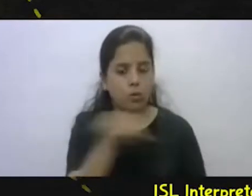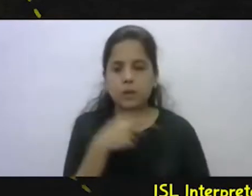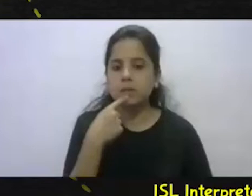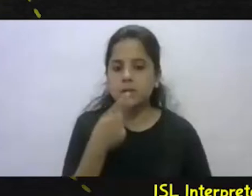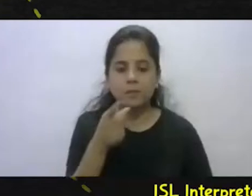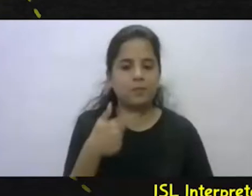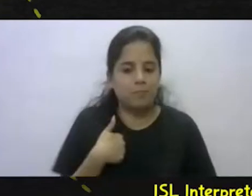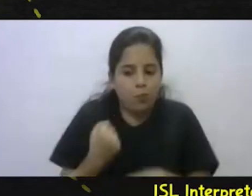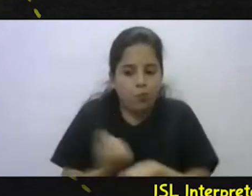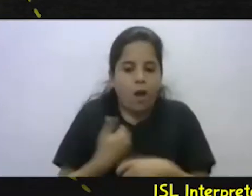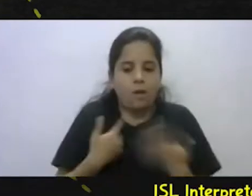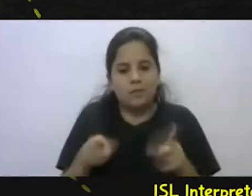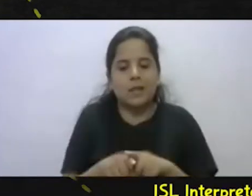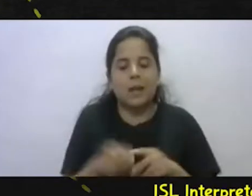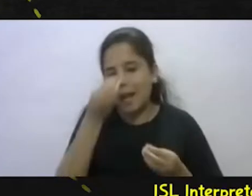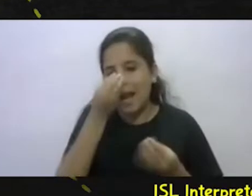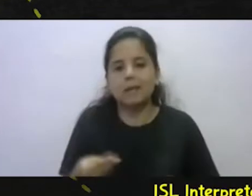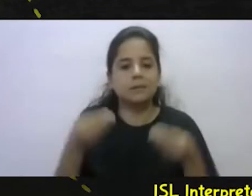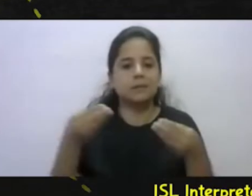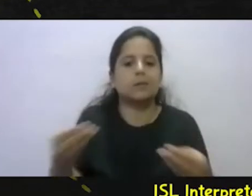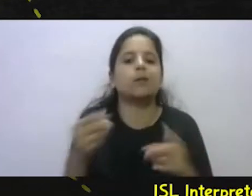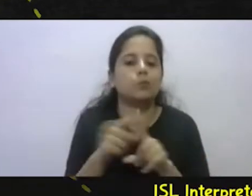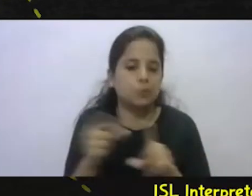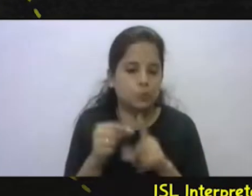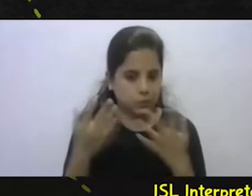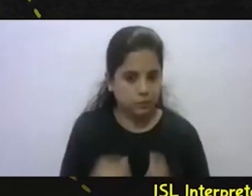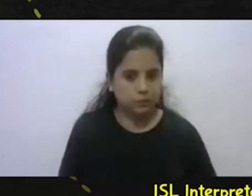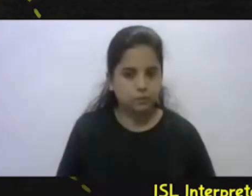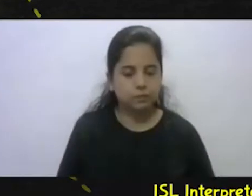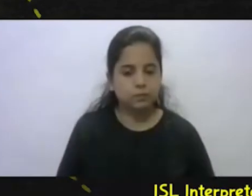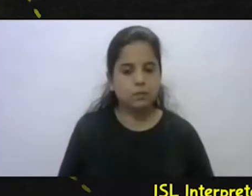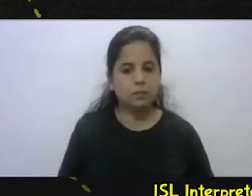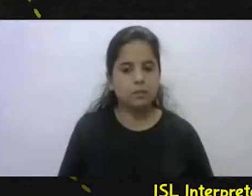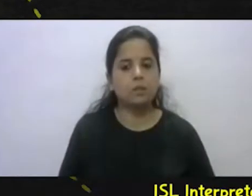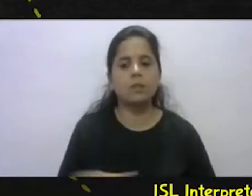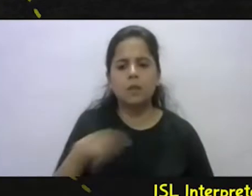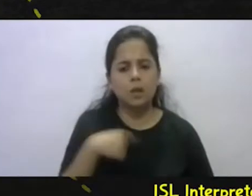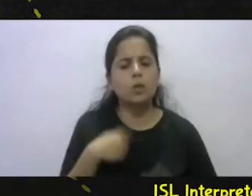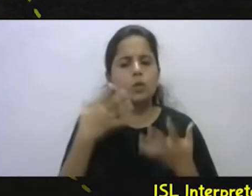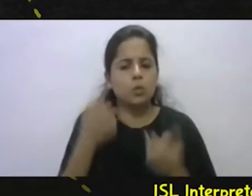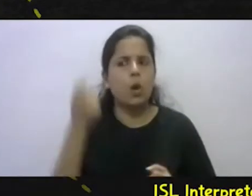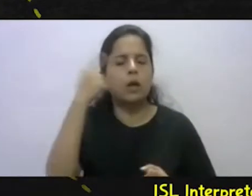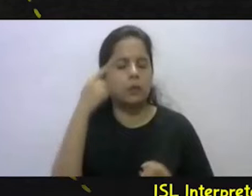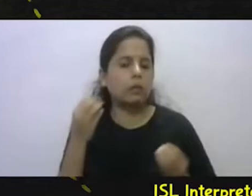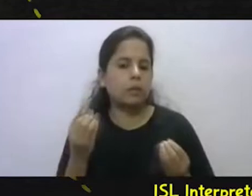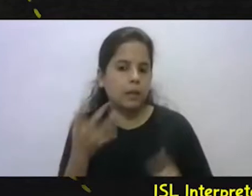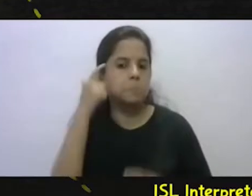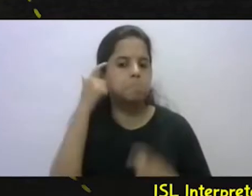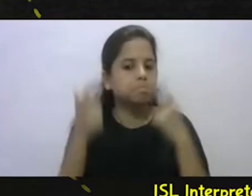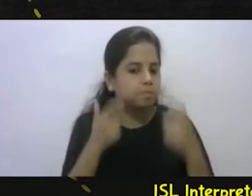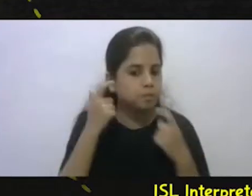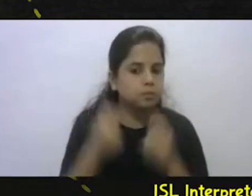my job really easy here. But I would like to begin